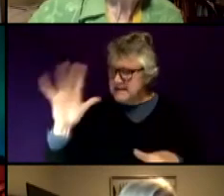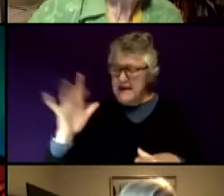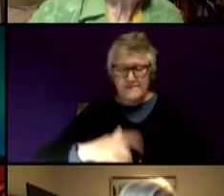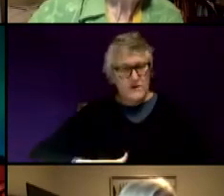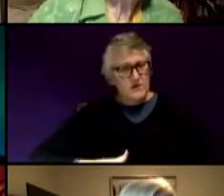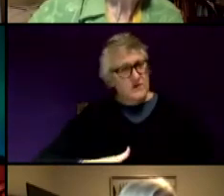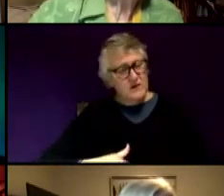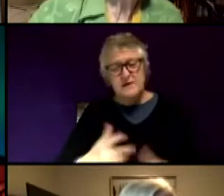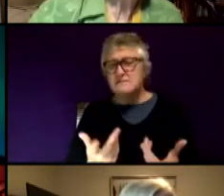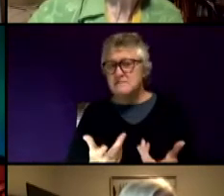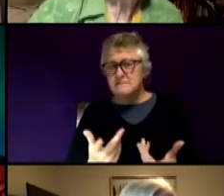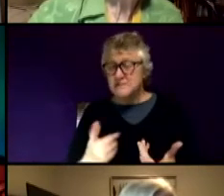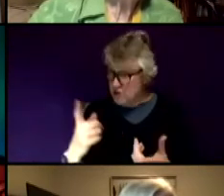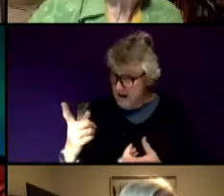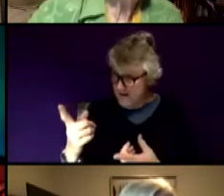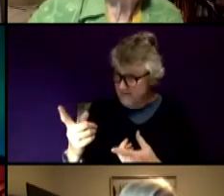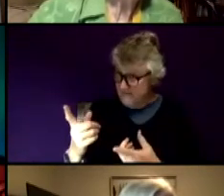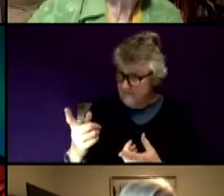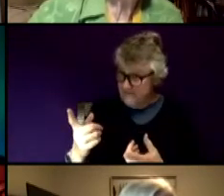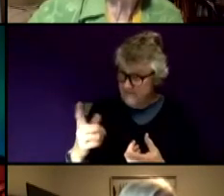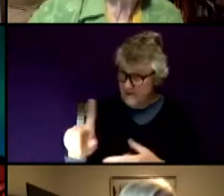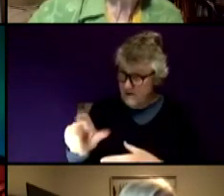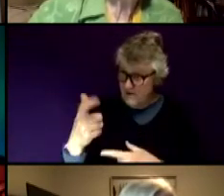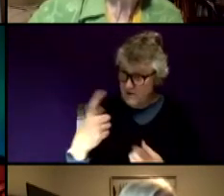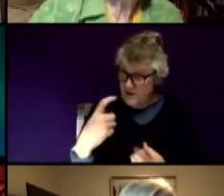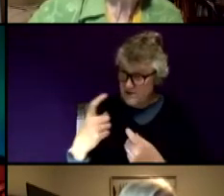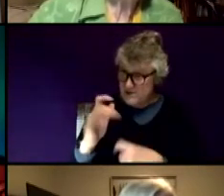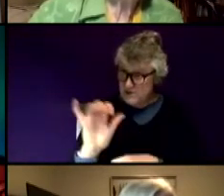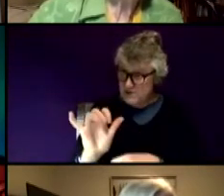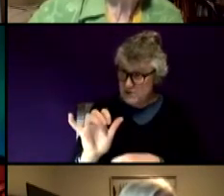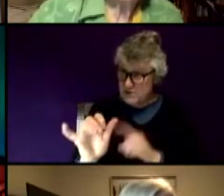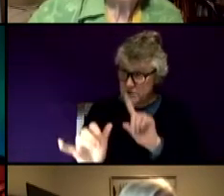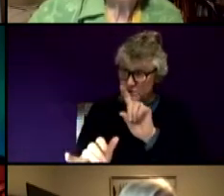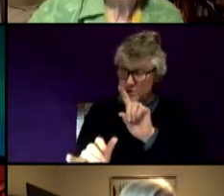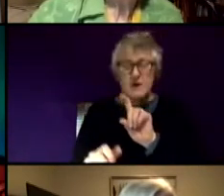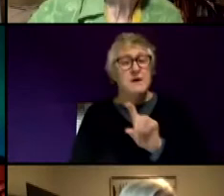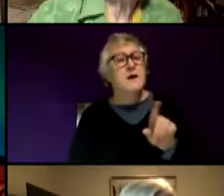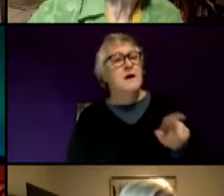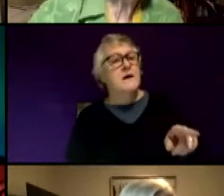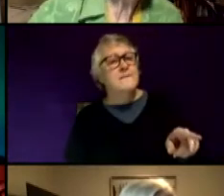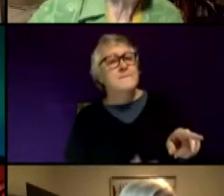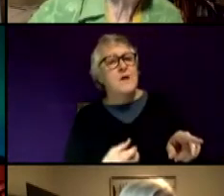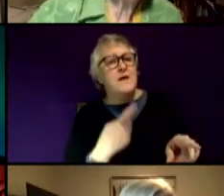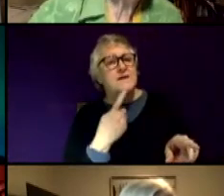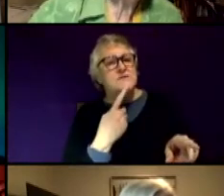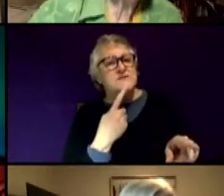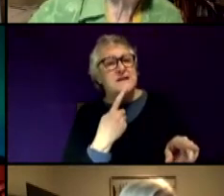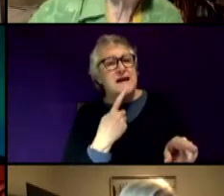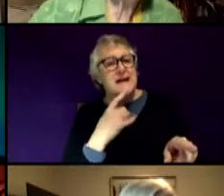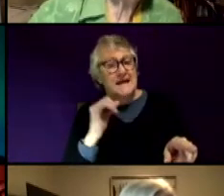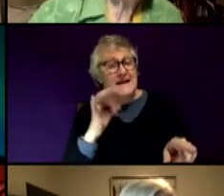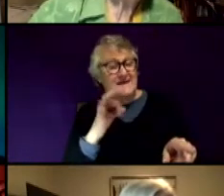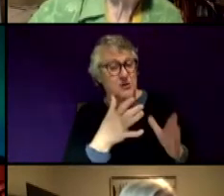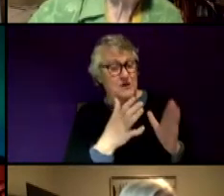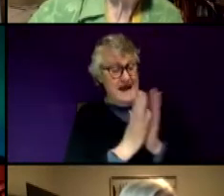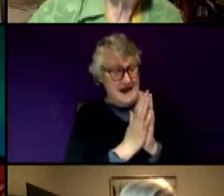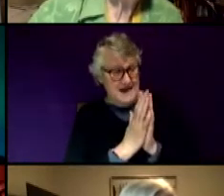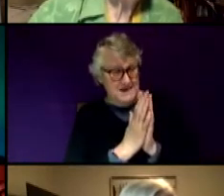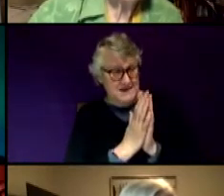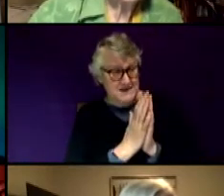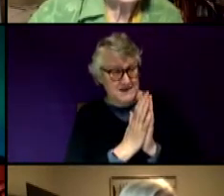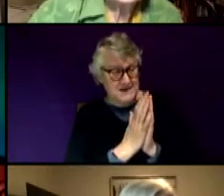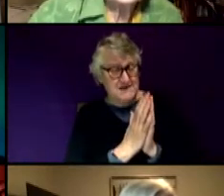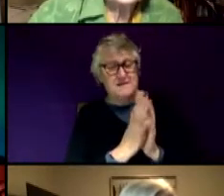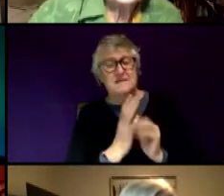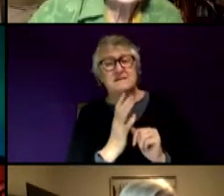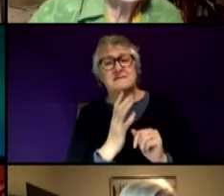as well? Well, what I wanted to say is, if you're asking what we all think is something that, you know, we